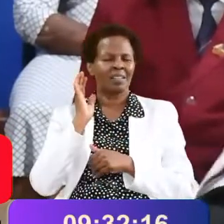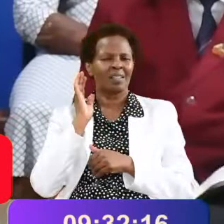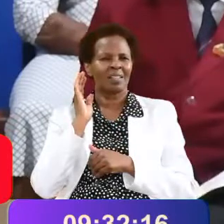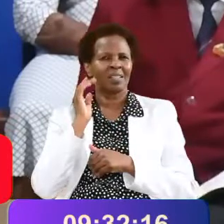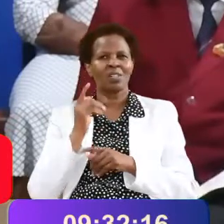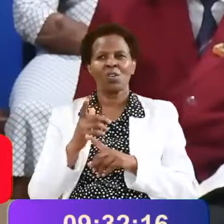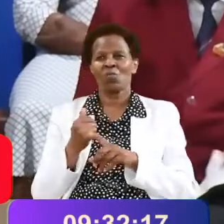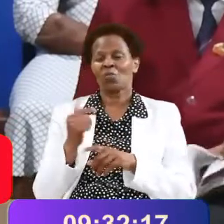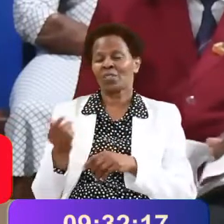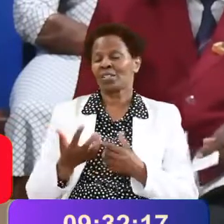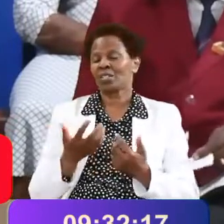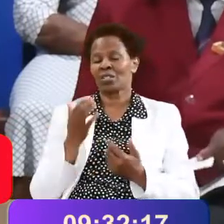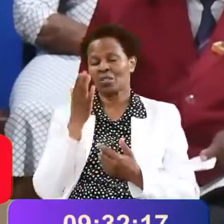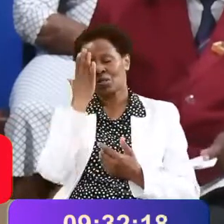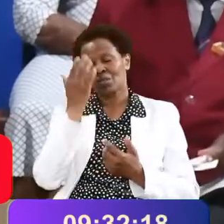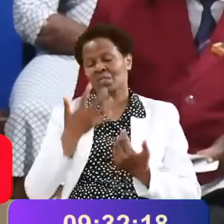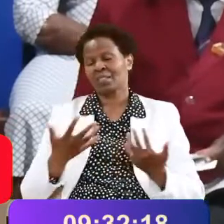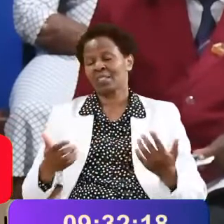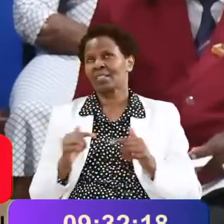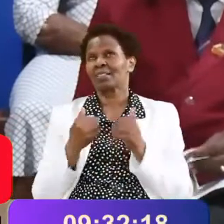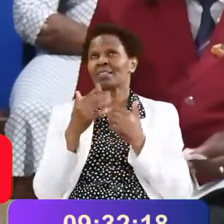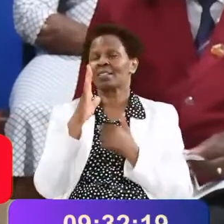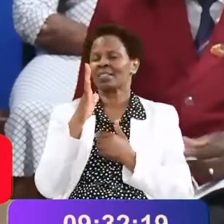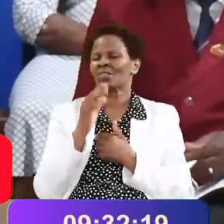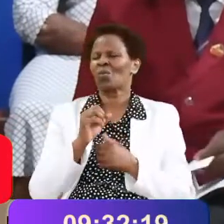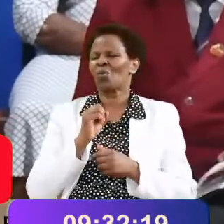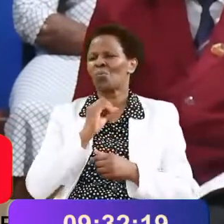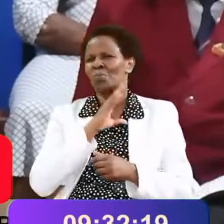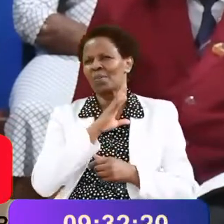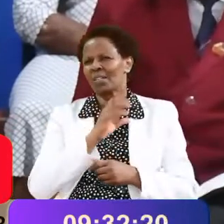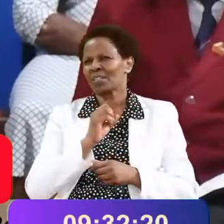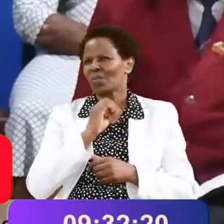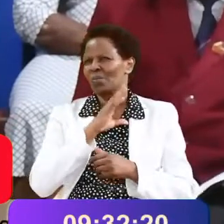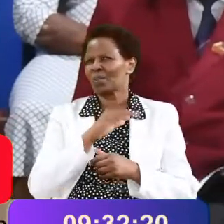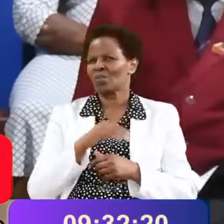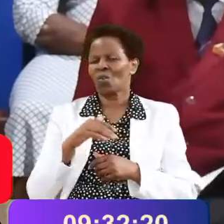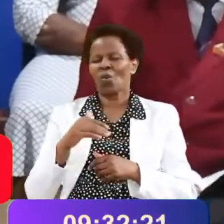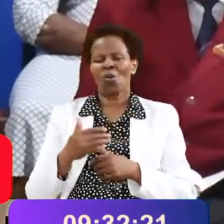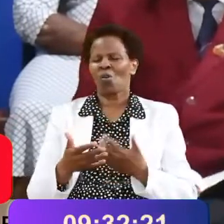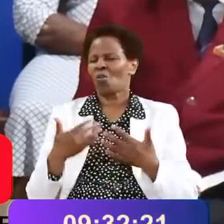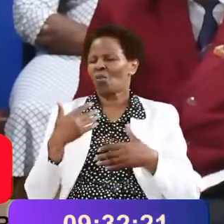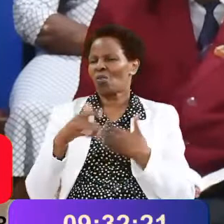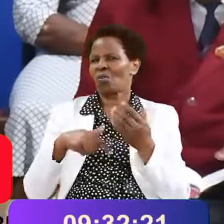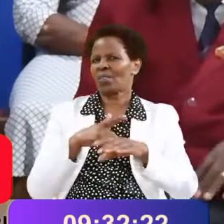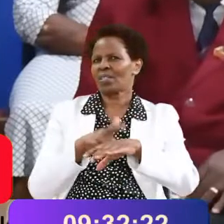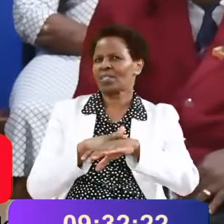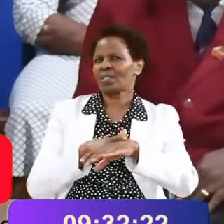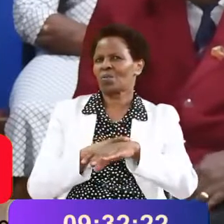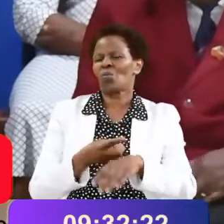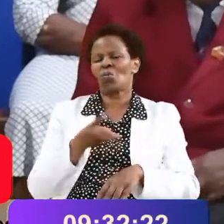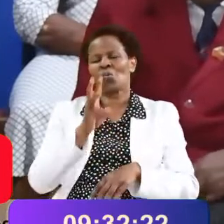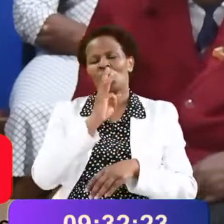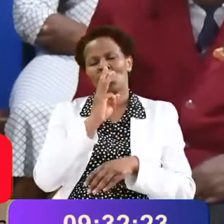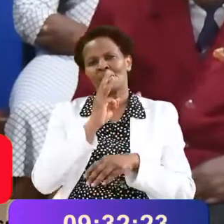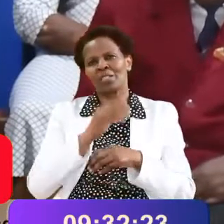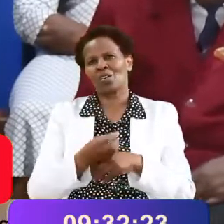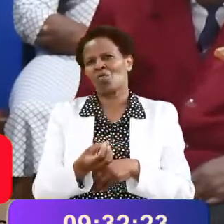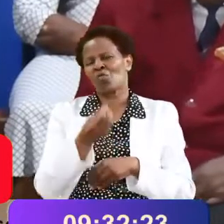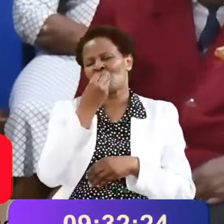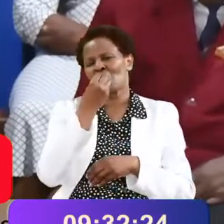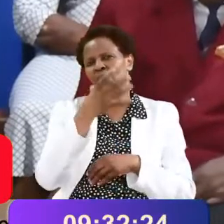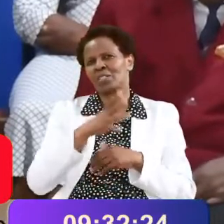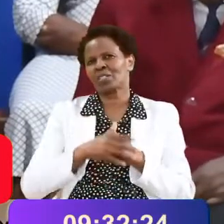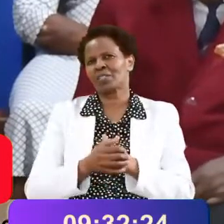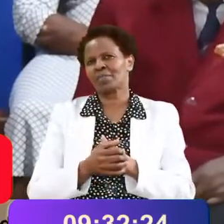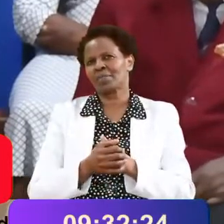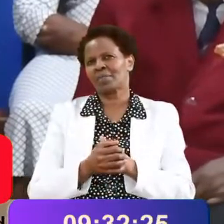Israel make against me. So they would complain about the weather. They would complain about water. They would complain about food. They would complain